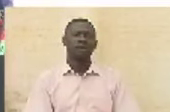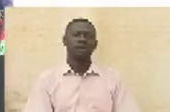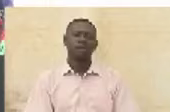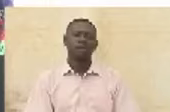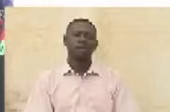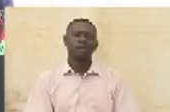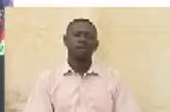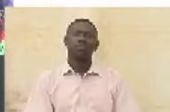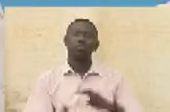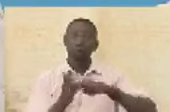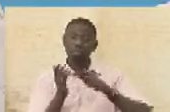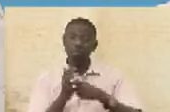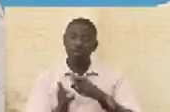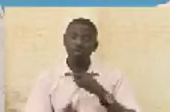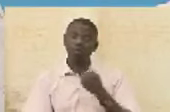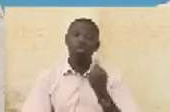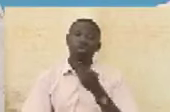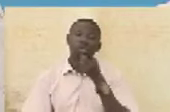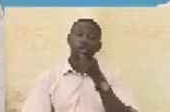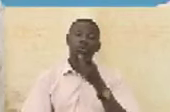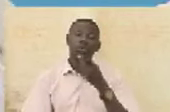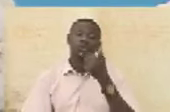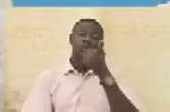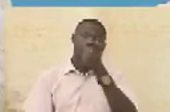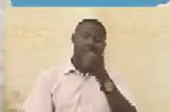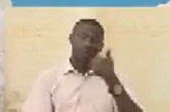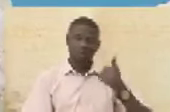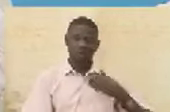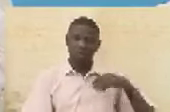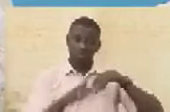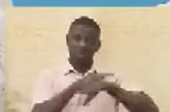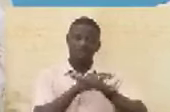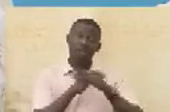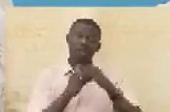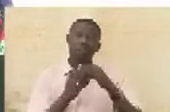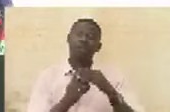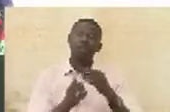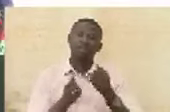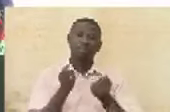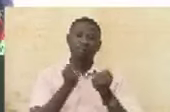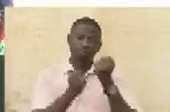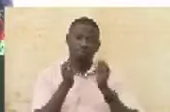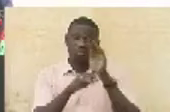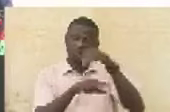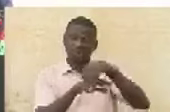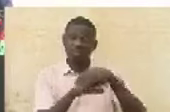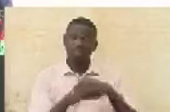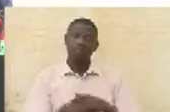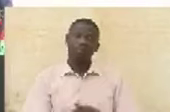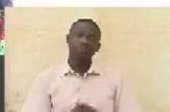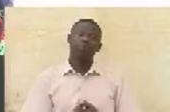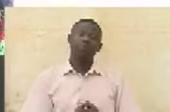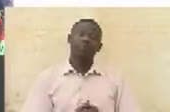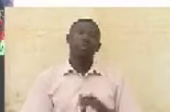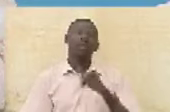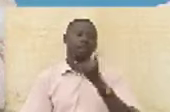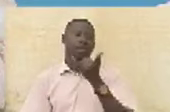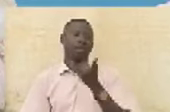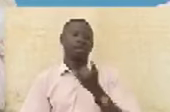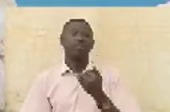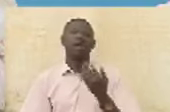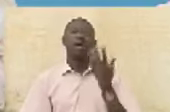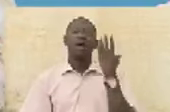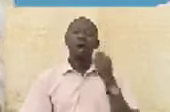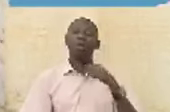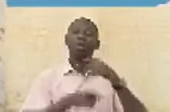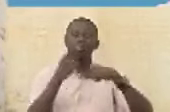to wera ju kunto ni ngono ba ha. Yes, how about the soldiers, where were they? Sojaro ni ndu wol be min to lenu